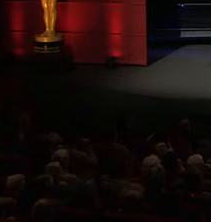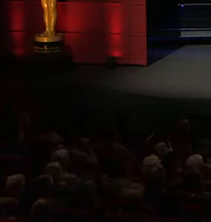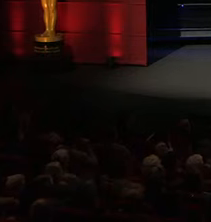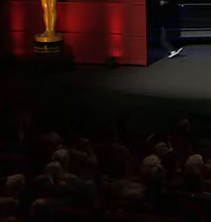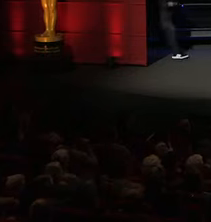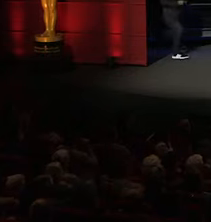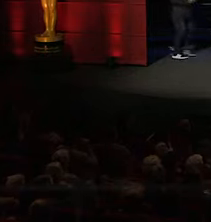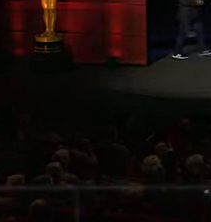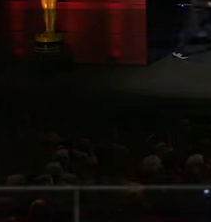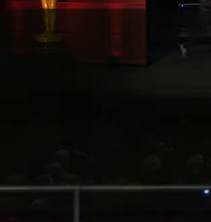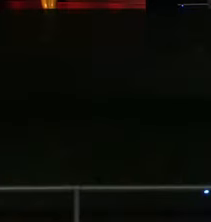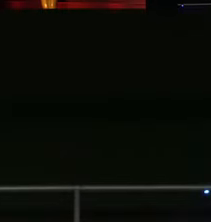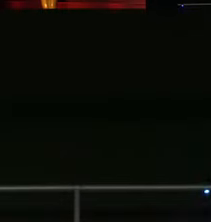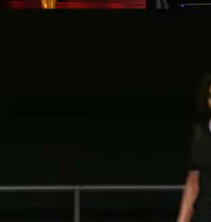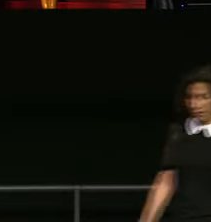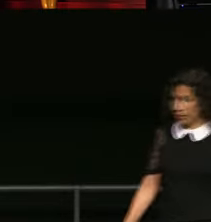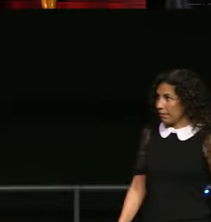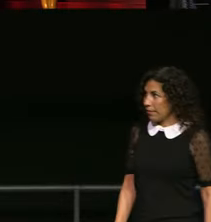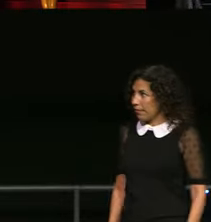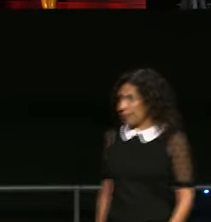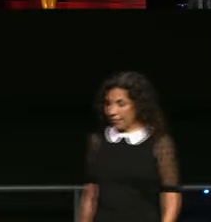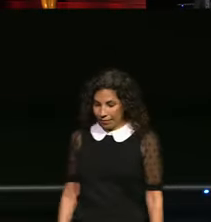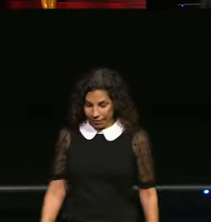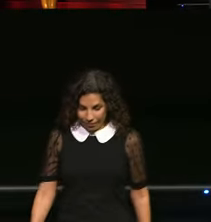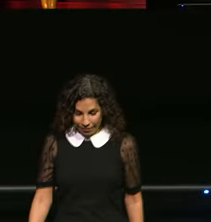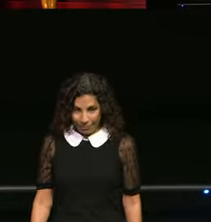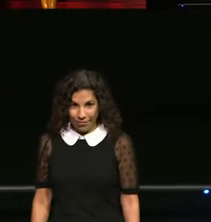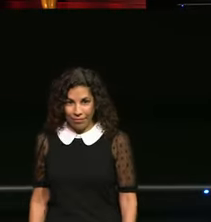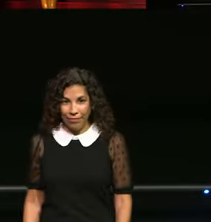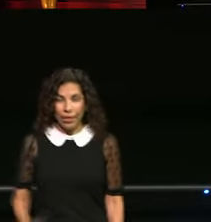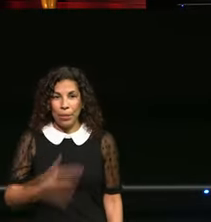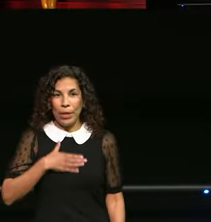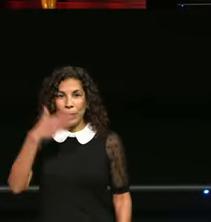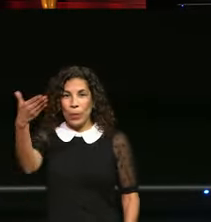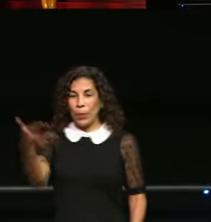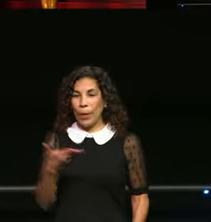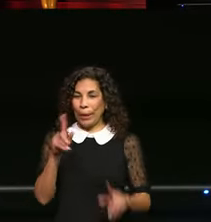Ladies and gentlemen, please welcome the team from Maestro.